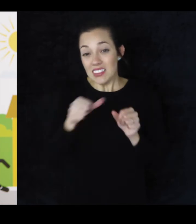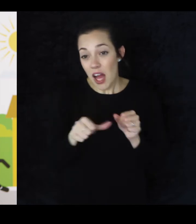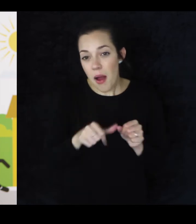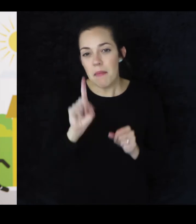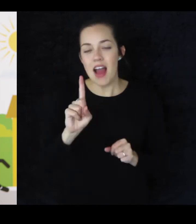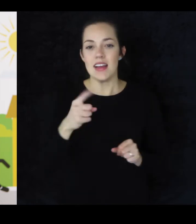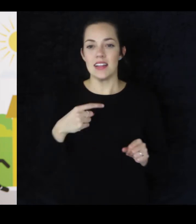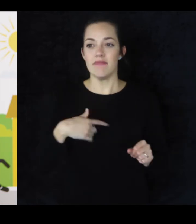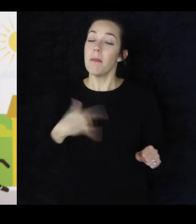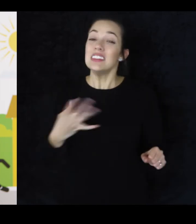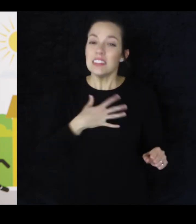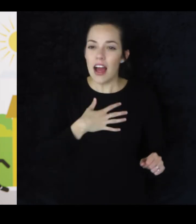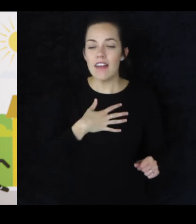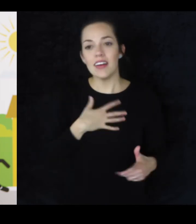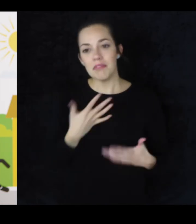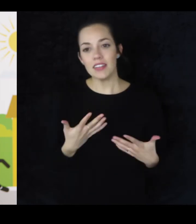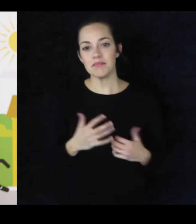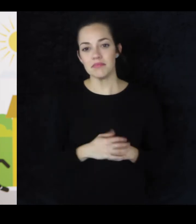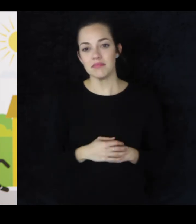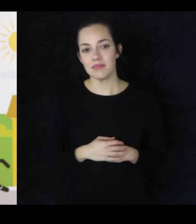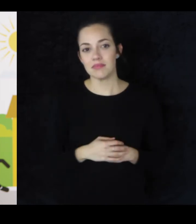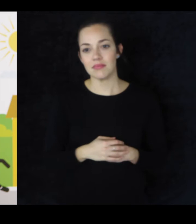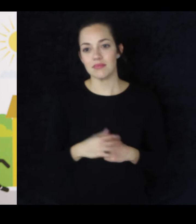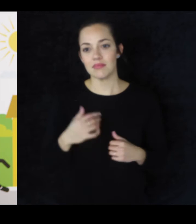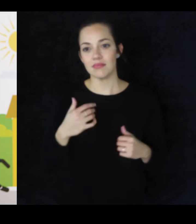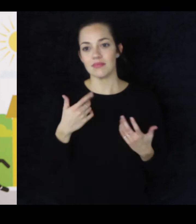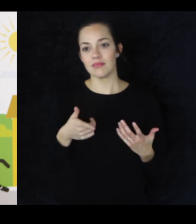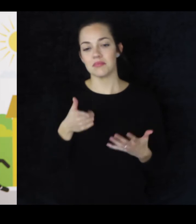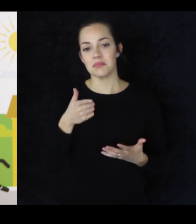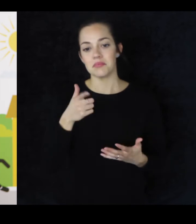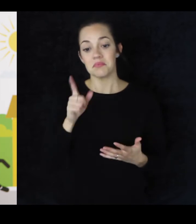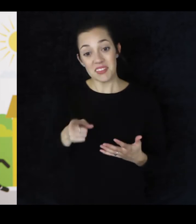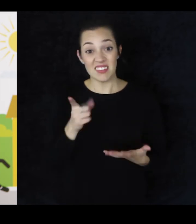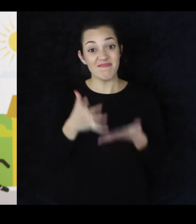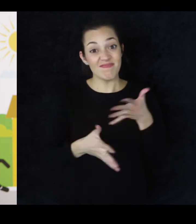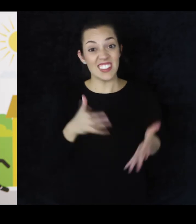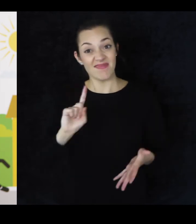by myself. But that does come with a level of,